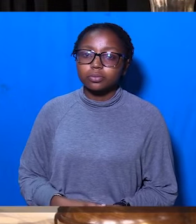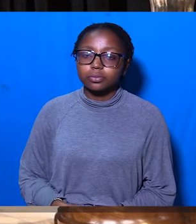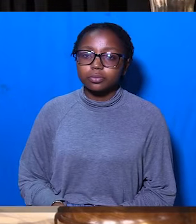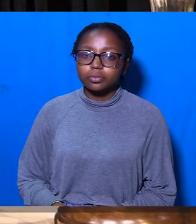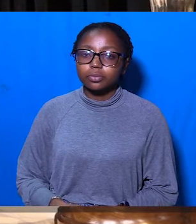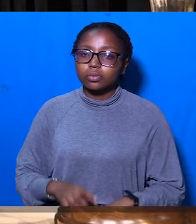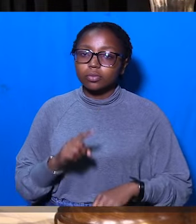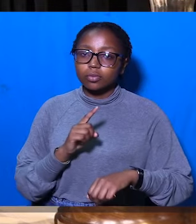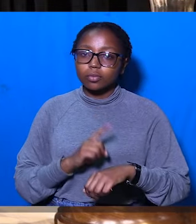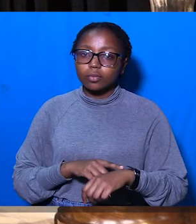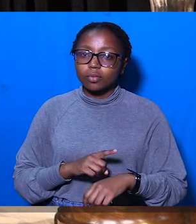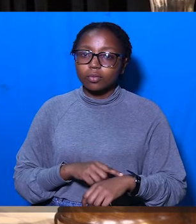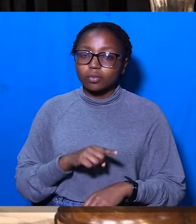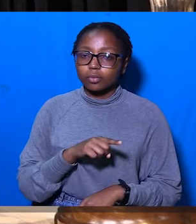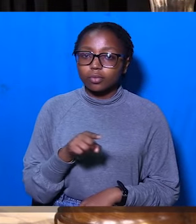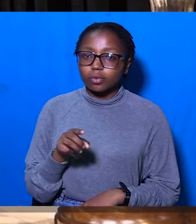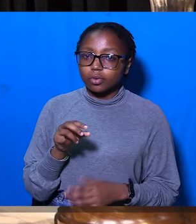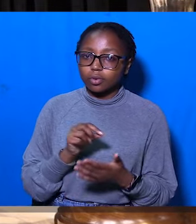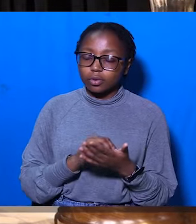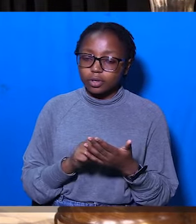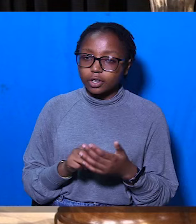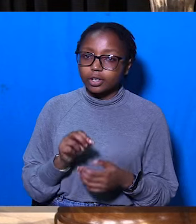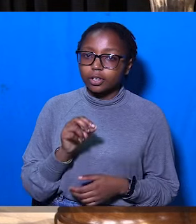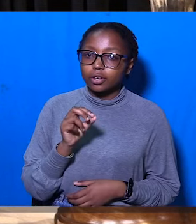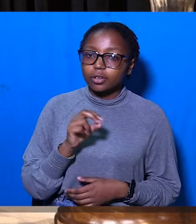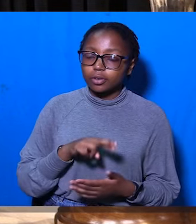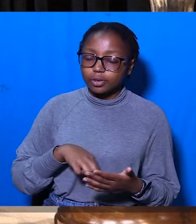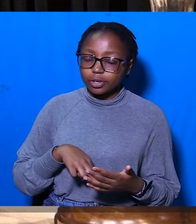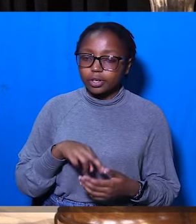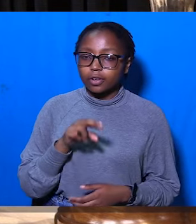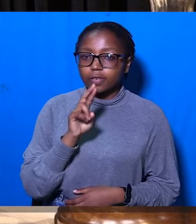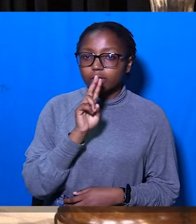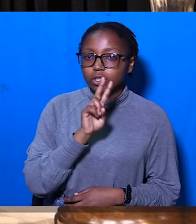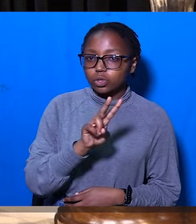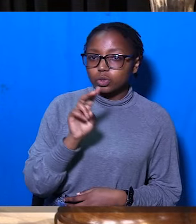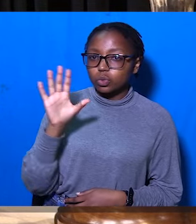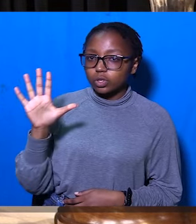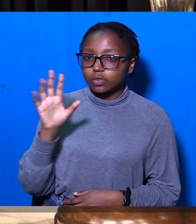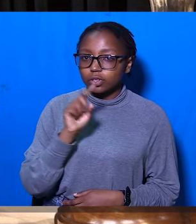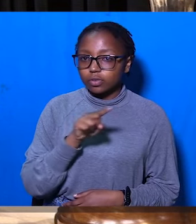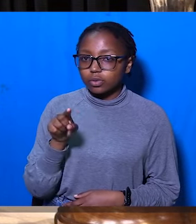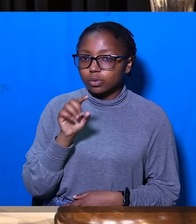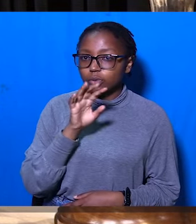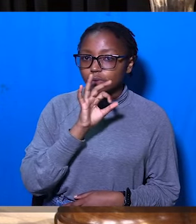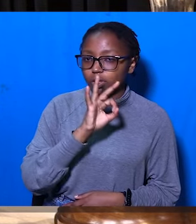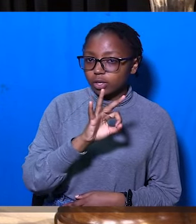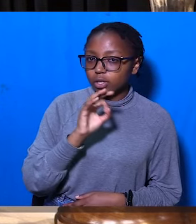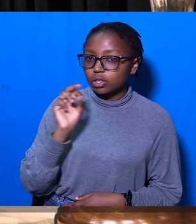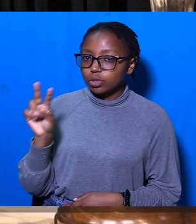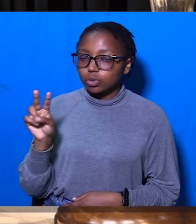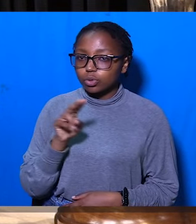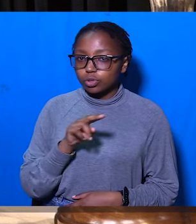When you read verse 25 to 32, verse 25 to 32 brings about the mystery of God's